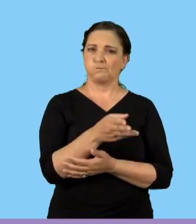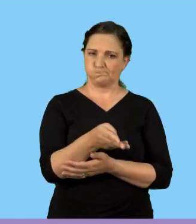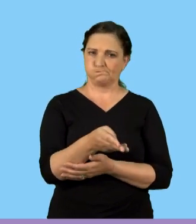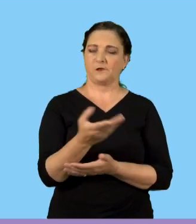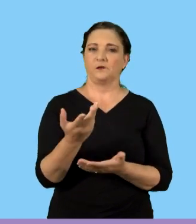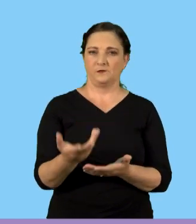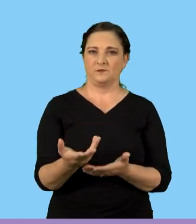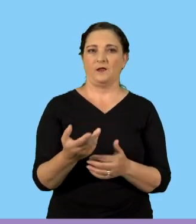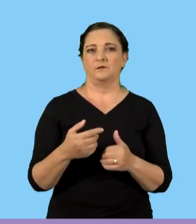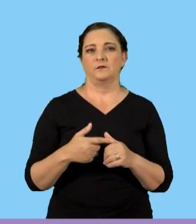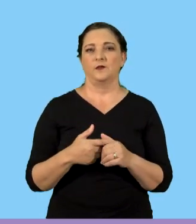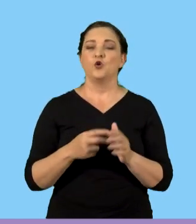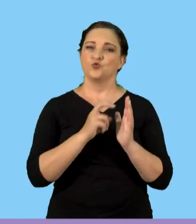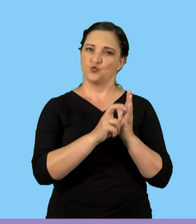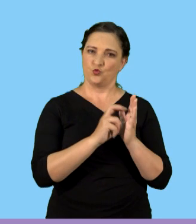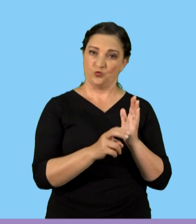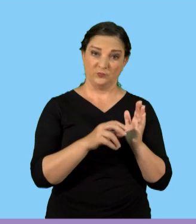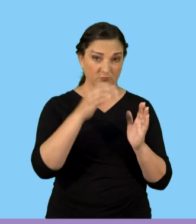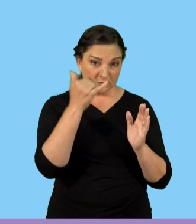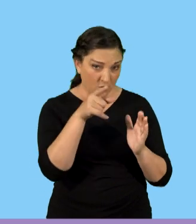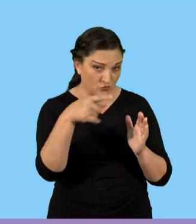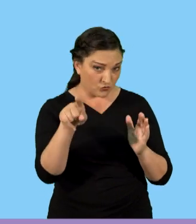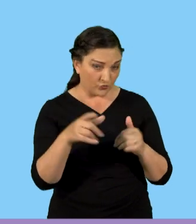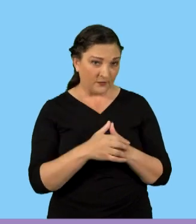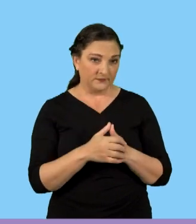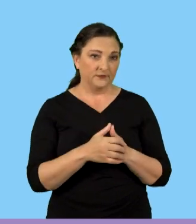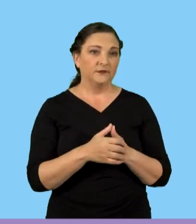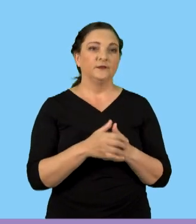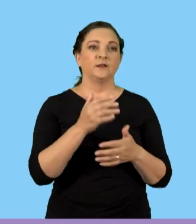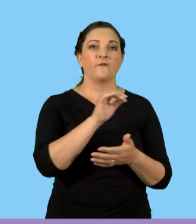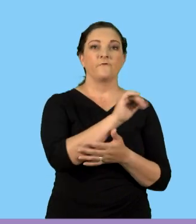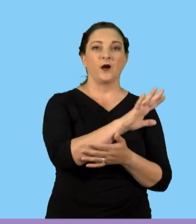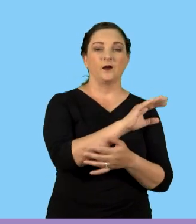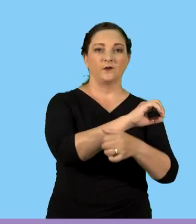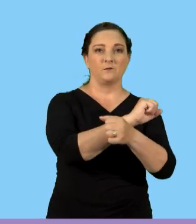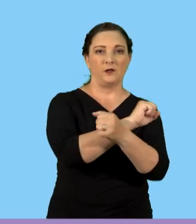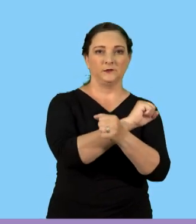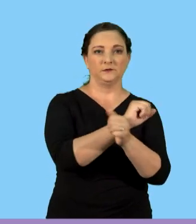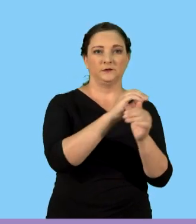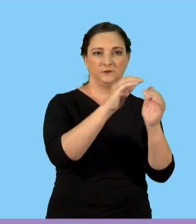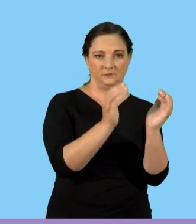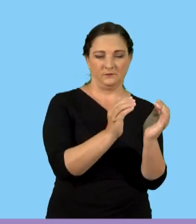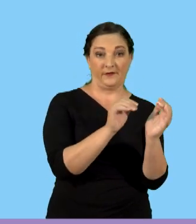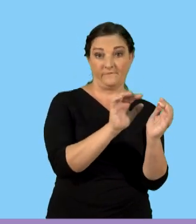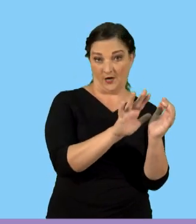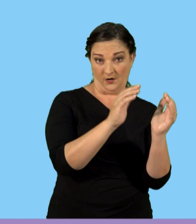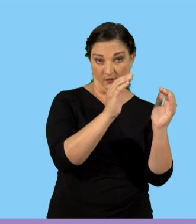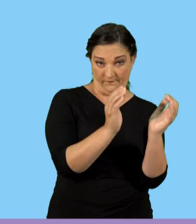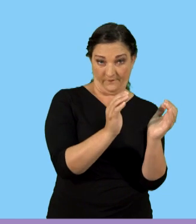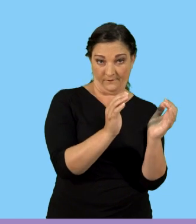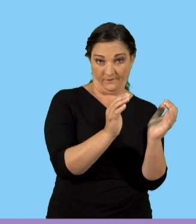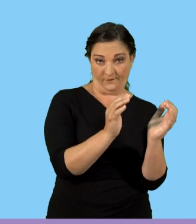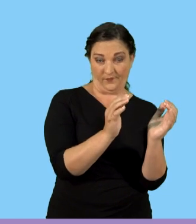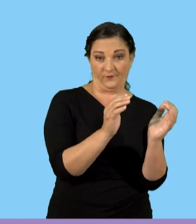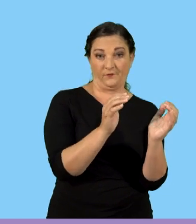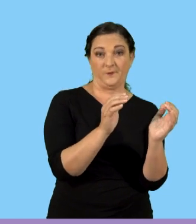our rule. And just to check if you are correct, if you say now 5 multiplied by 5, which is